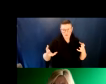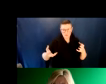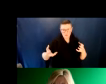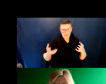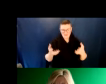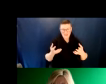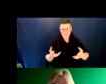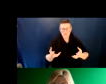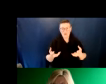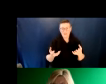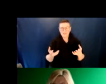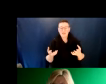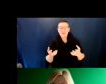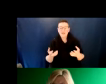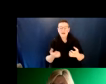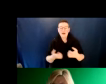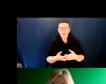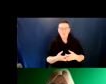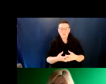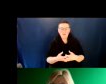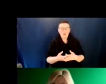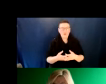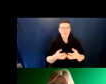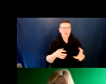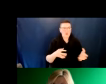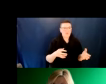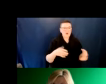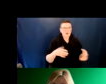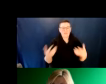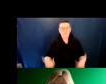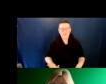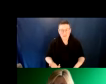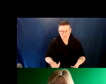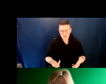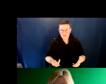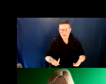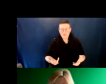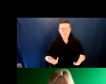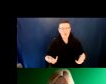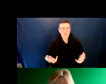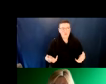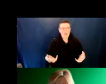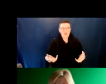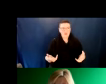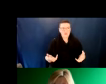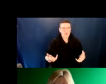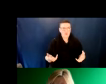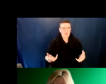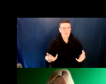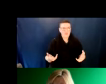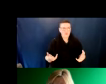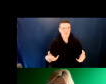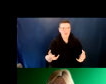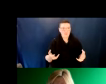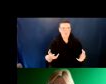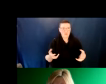all have that experience, or we know what falling feels like. So